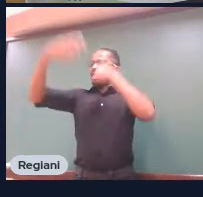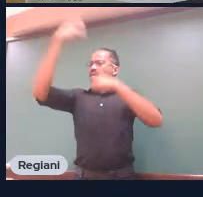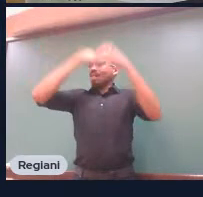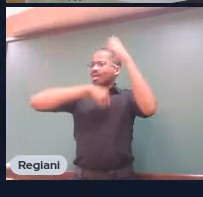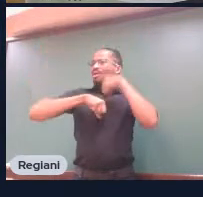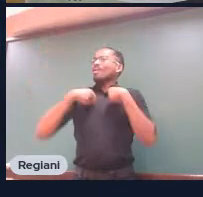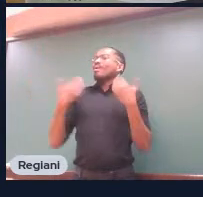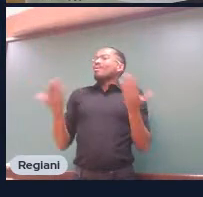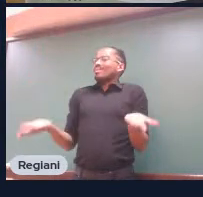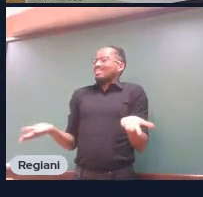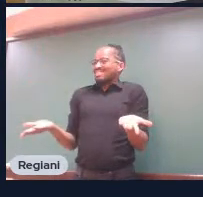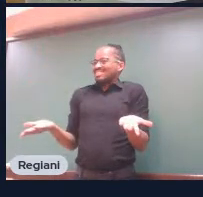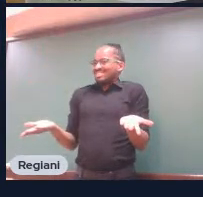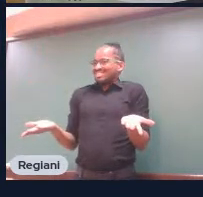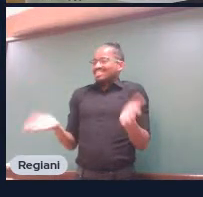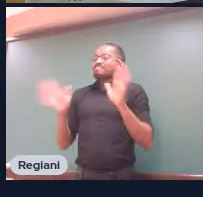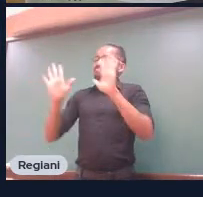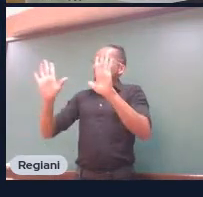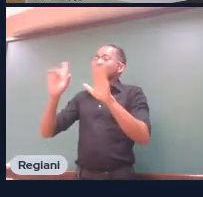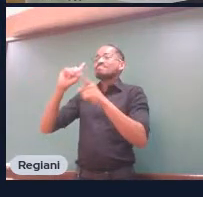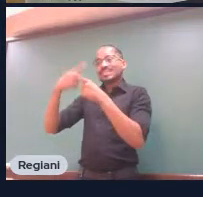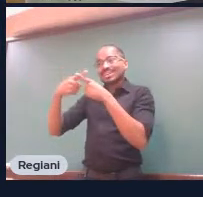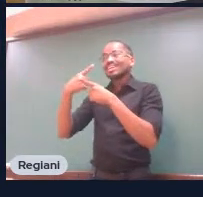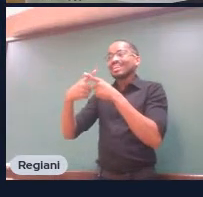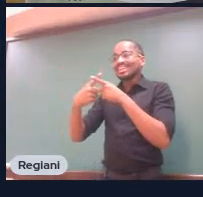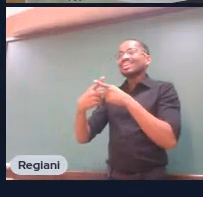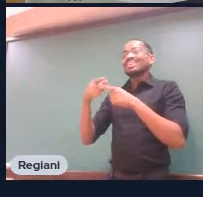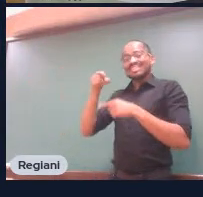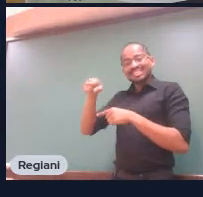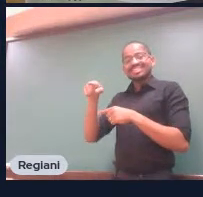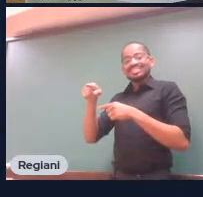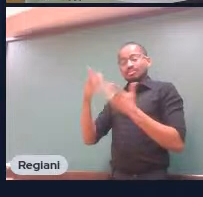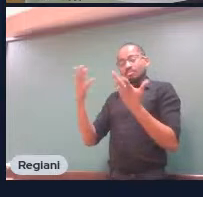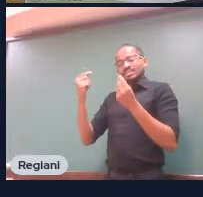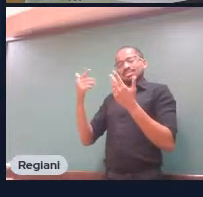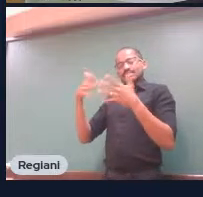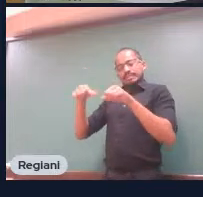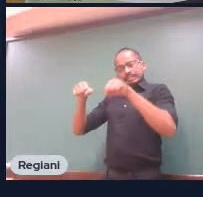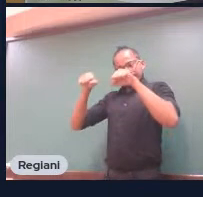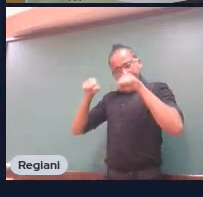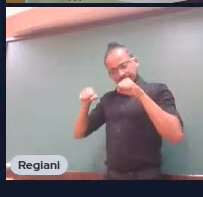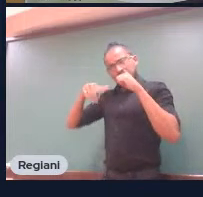material. But is more also better is the question.